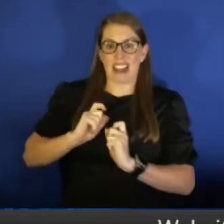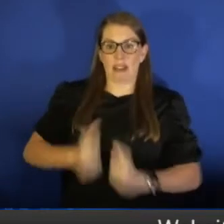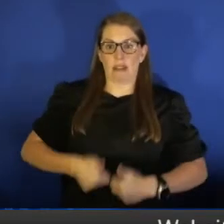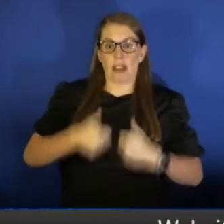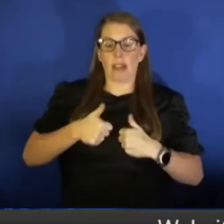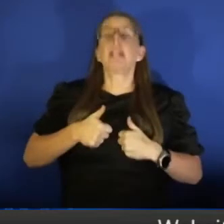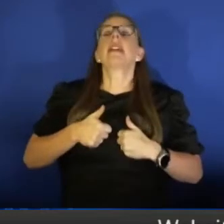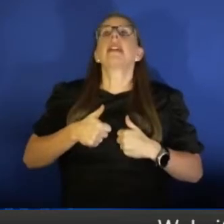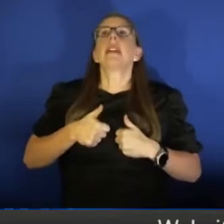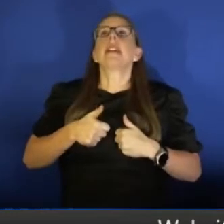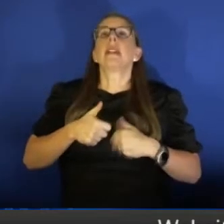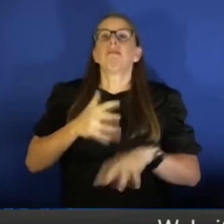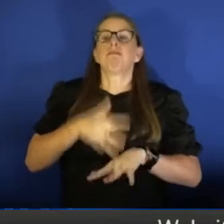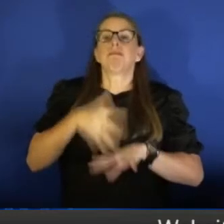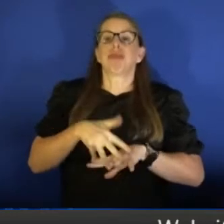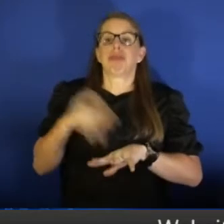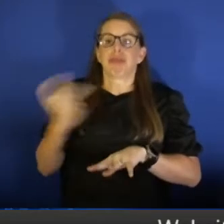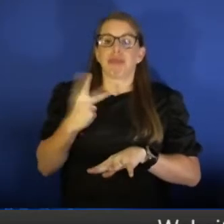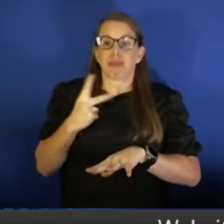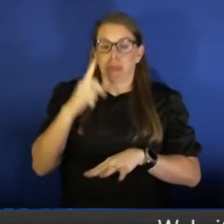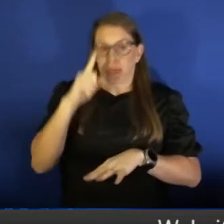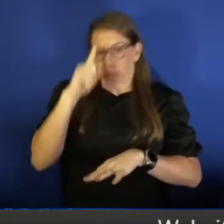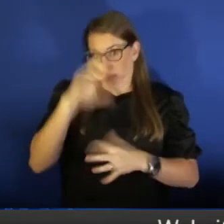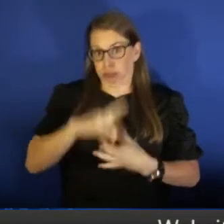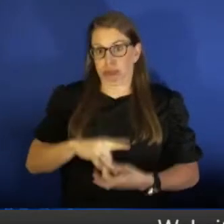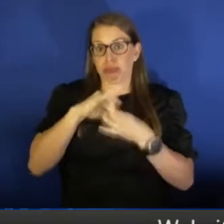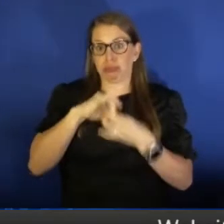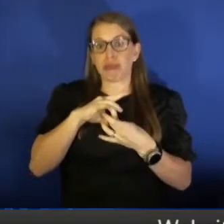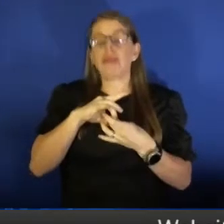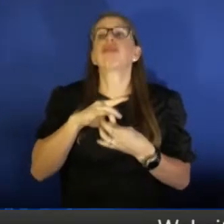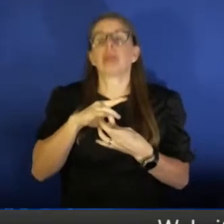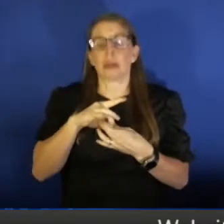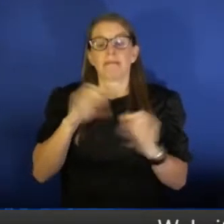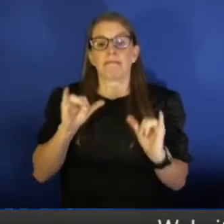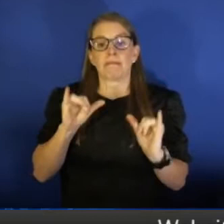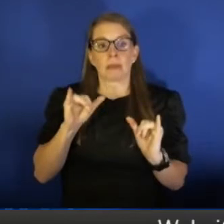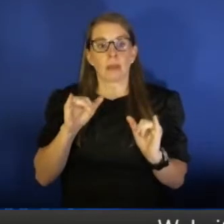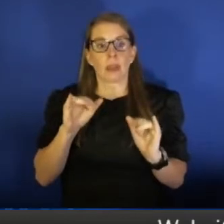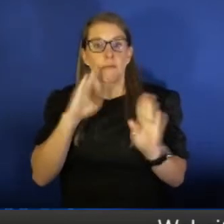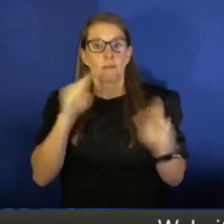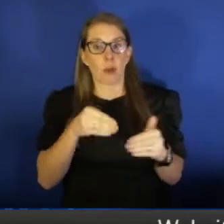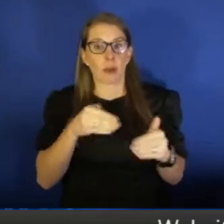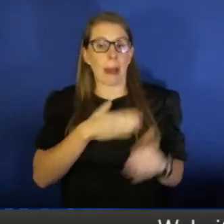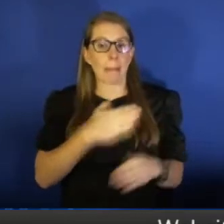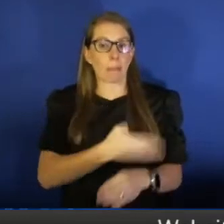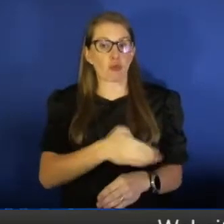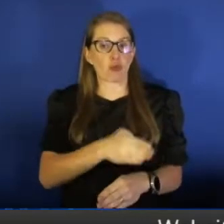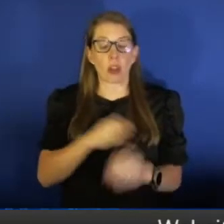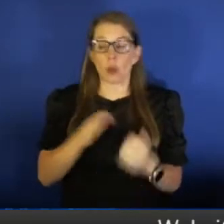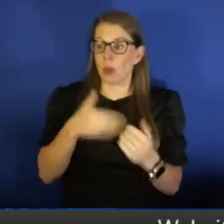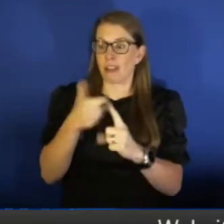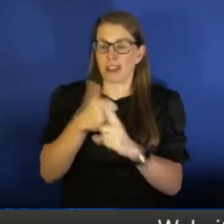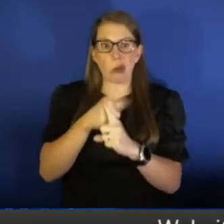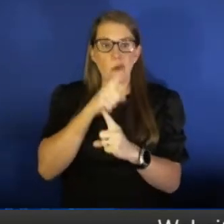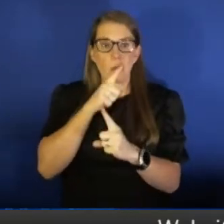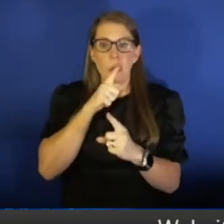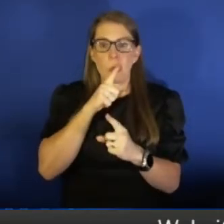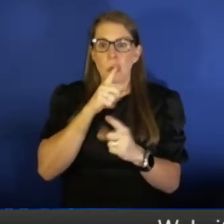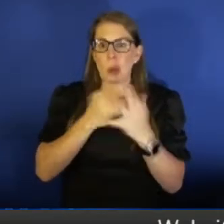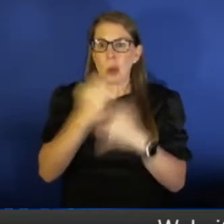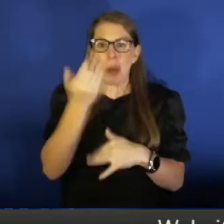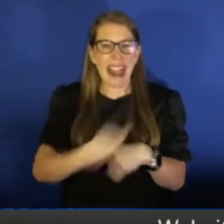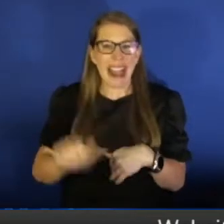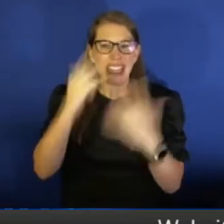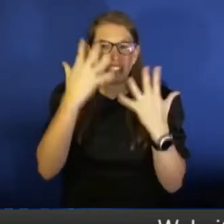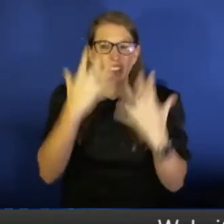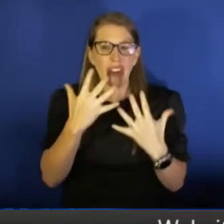that's what I try to also do through my music. I think it's just really important for people to know that when you go through any kind of dark time, everyone